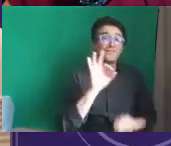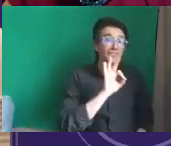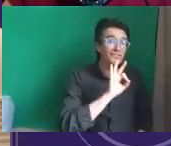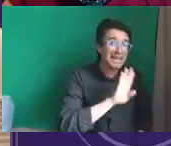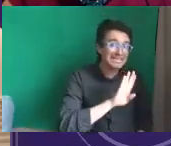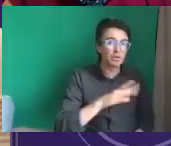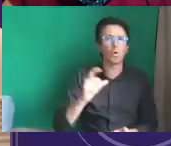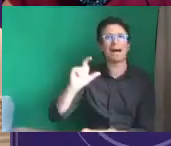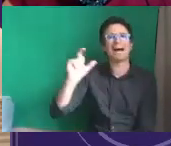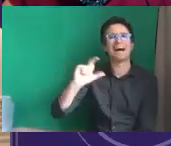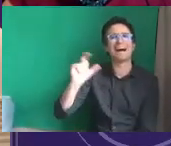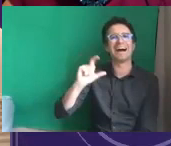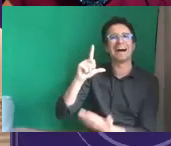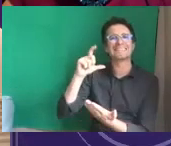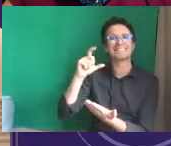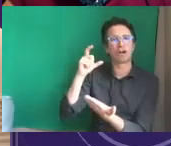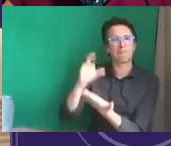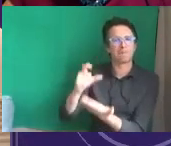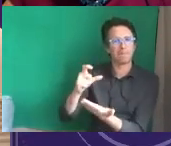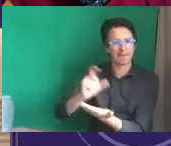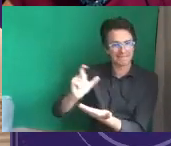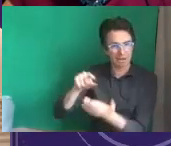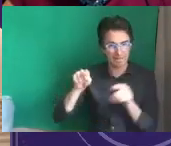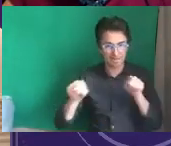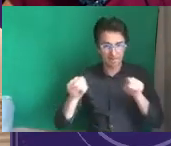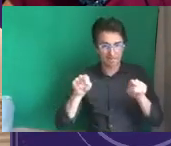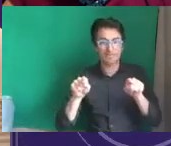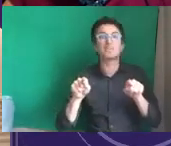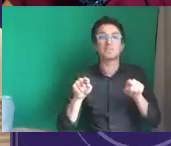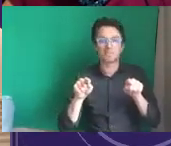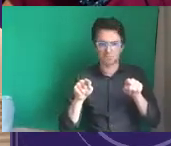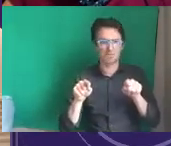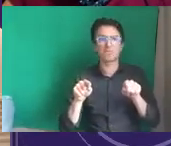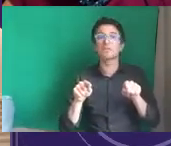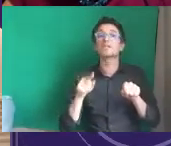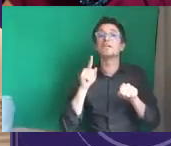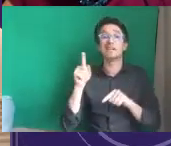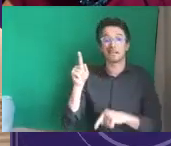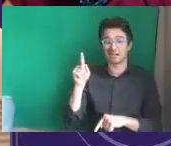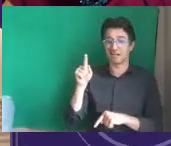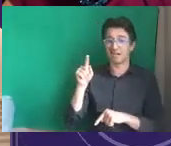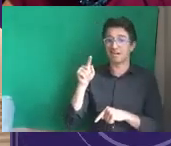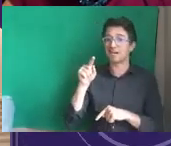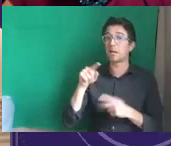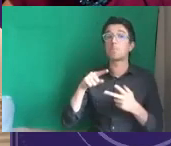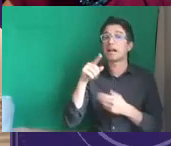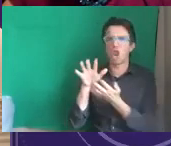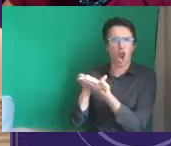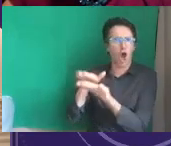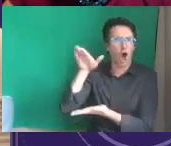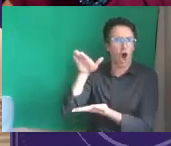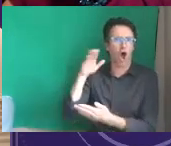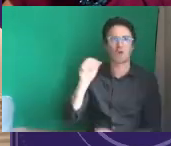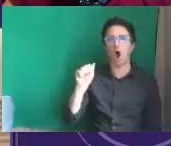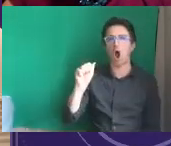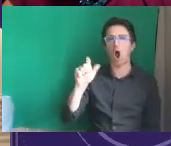that Facebook and Instagram automatically have alt text is